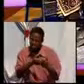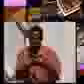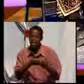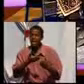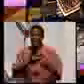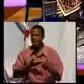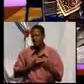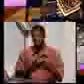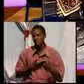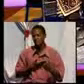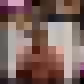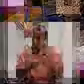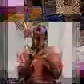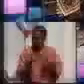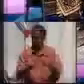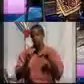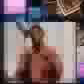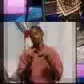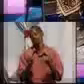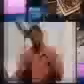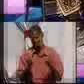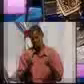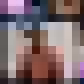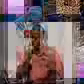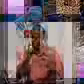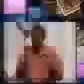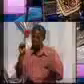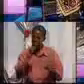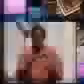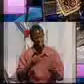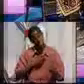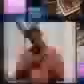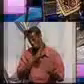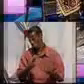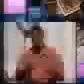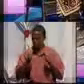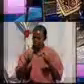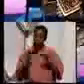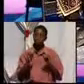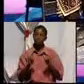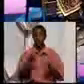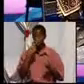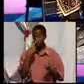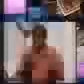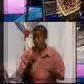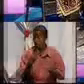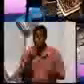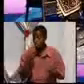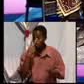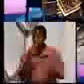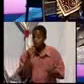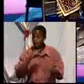are in the formal sector. Okay. Yes. And 1% are in the informal sector. So you find out that if we're talking